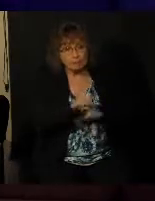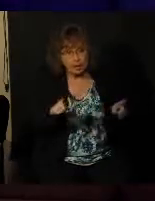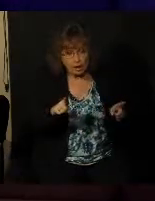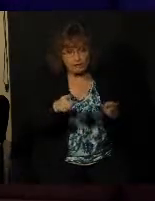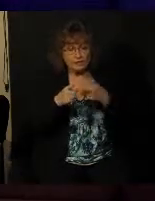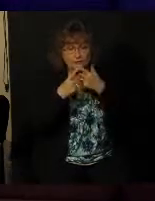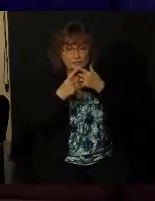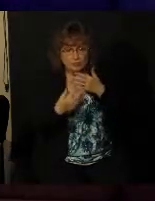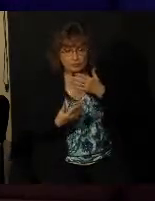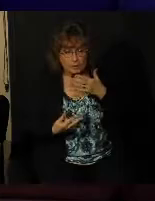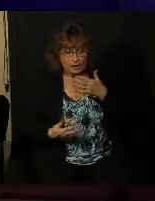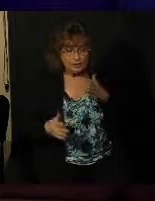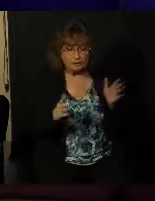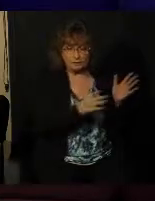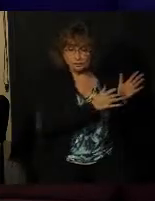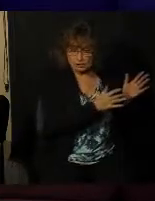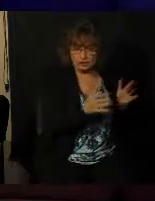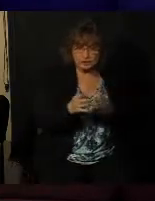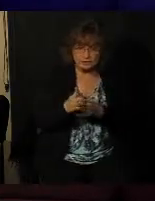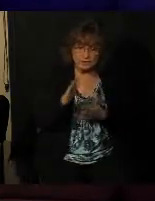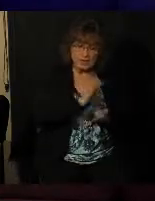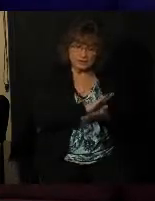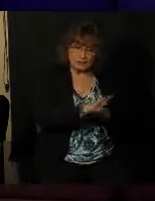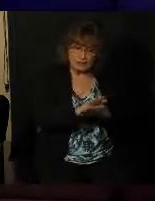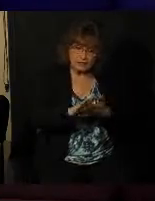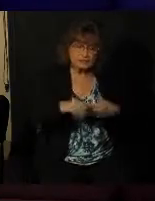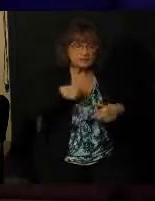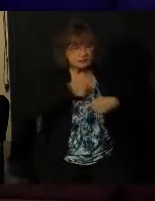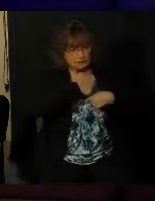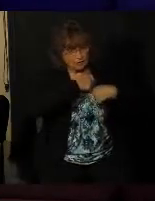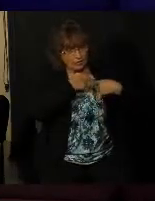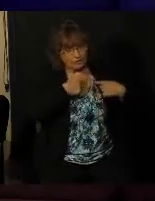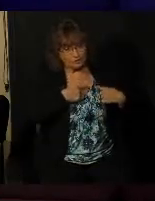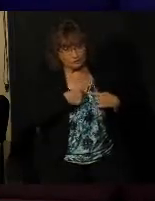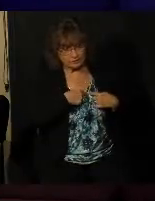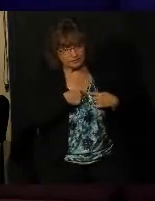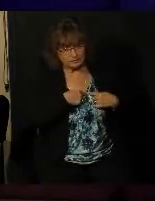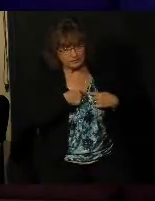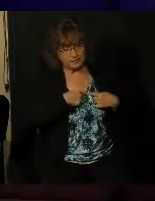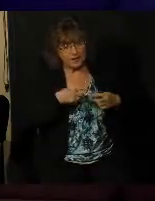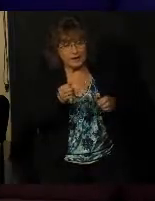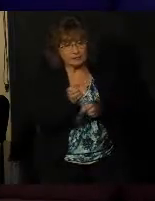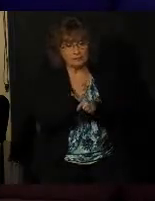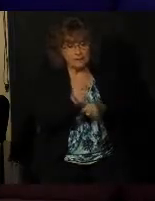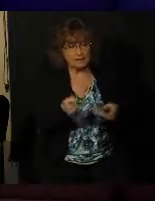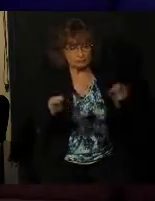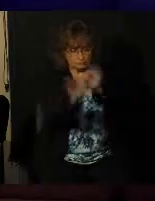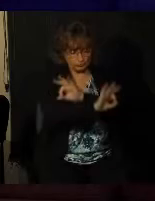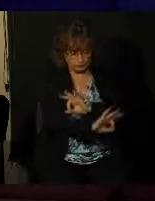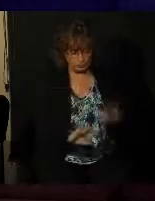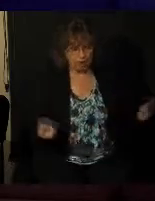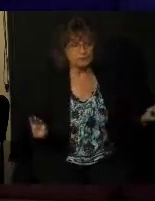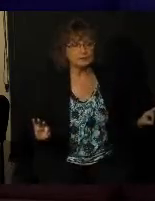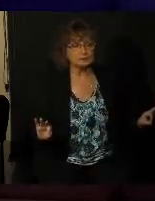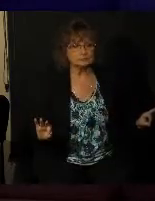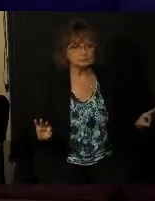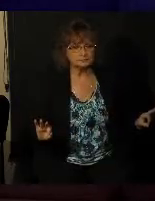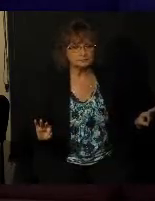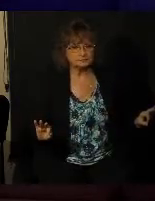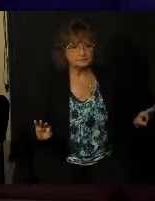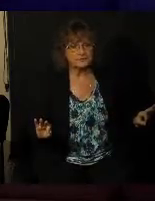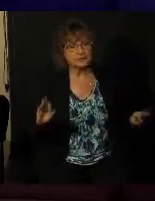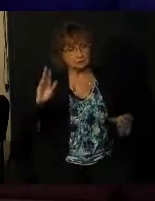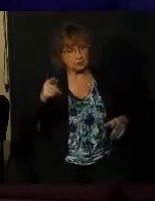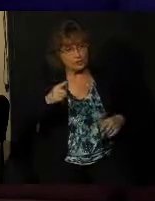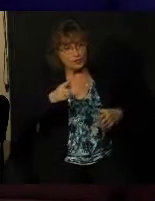Jesus. And I'm telling you, that guy, just he's just one among many. One among many.